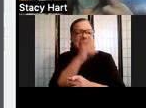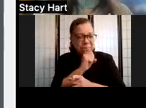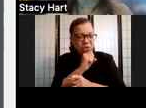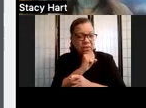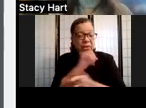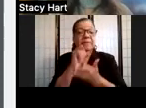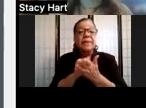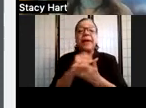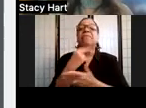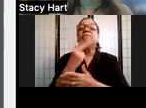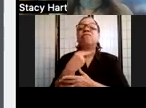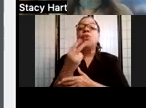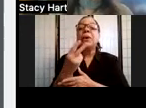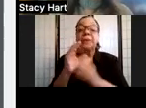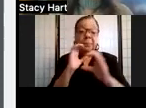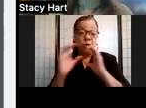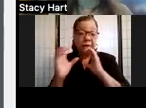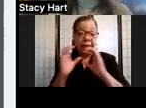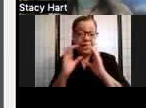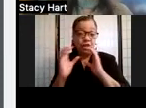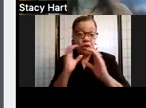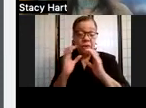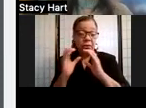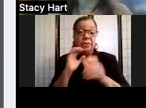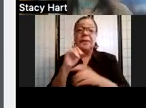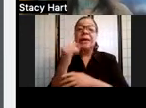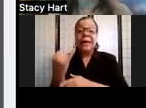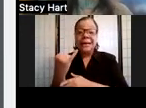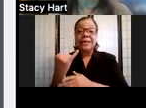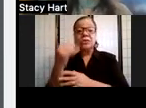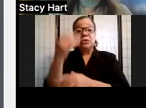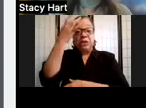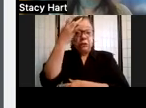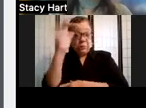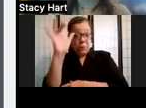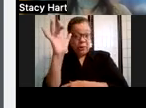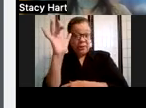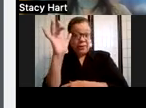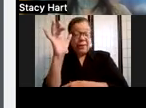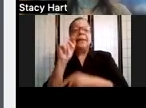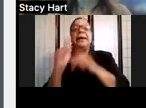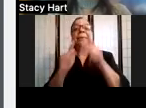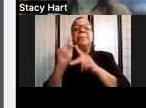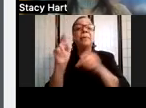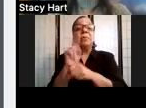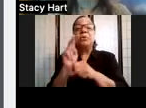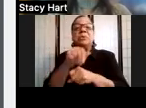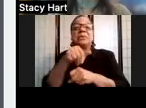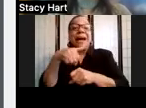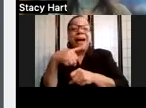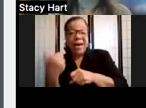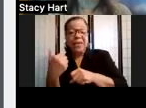verbal communication is a sign of intelligence, and people using other methods